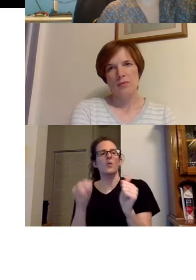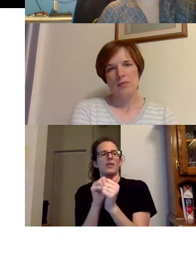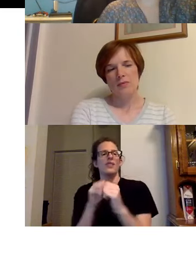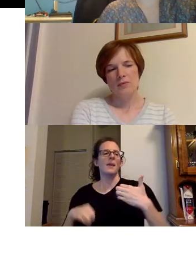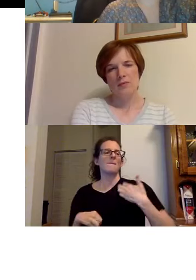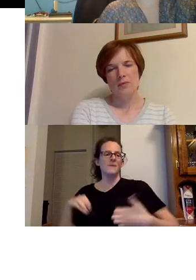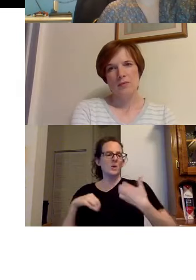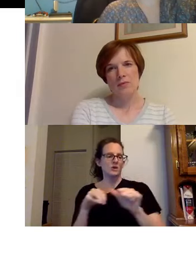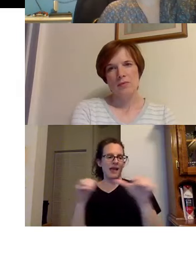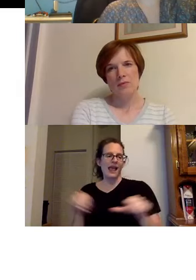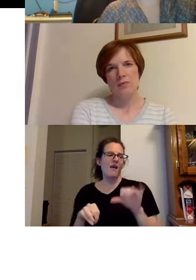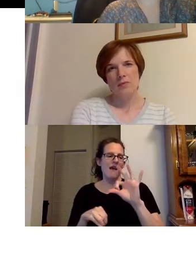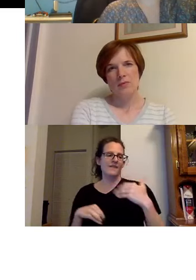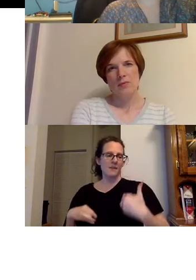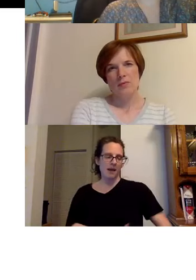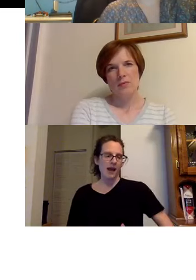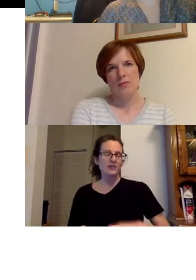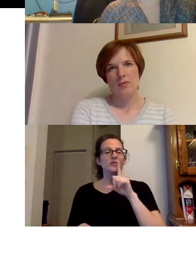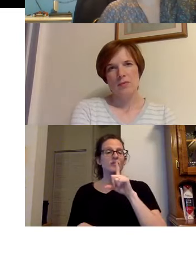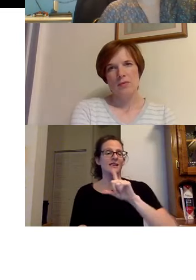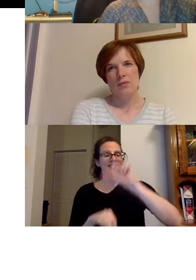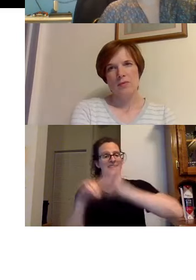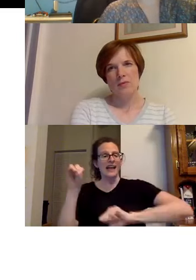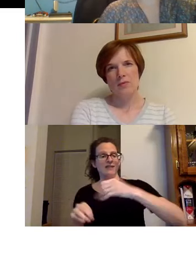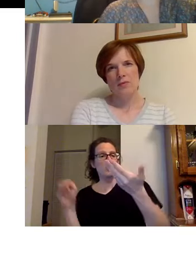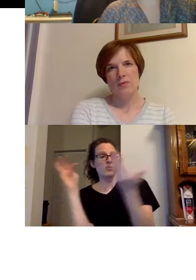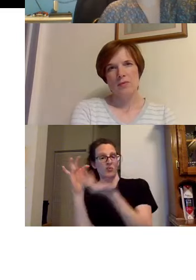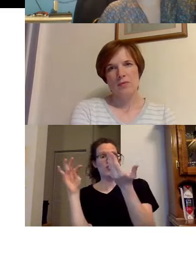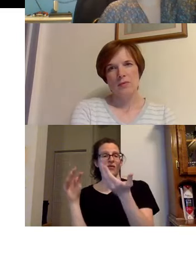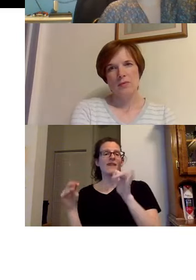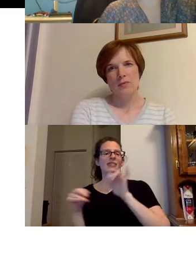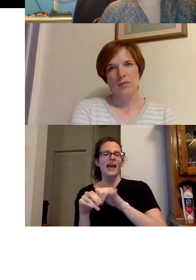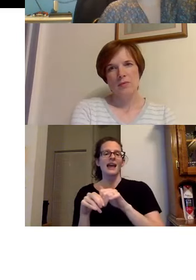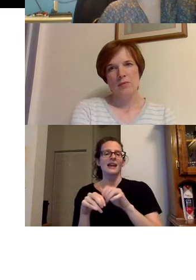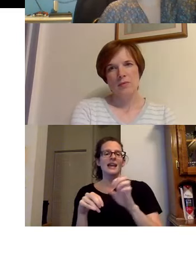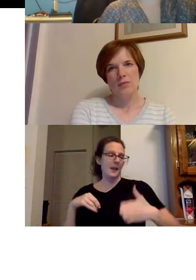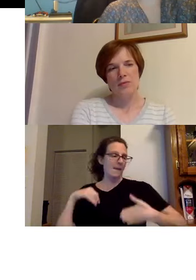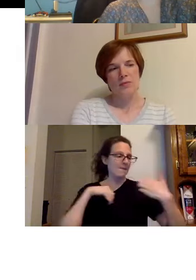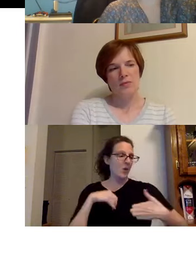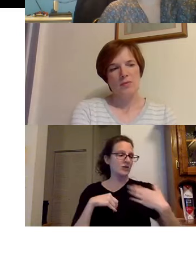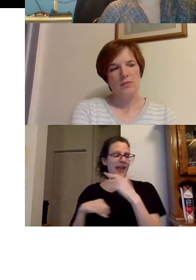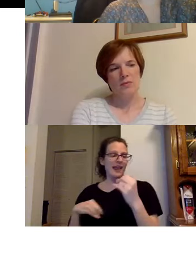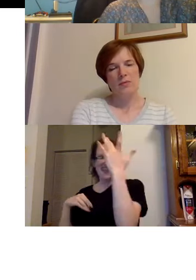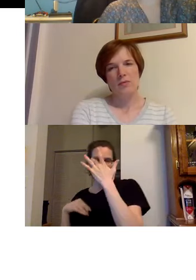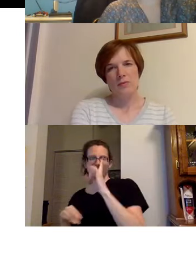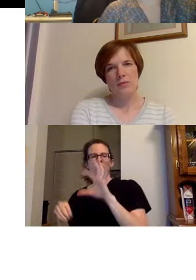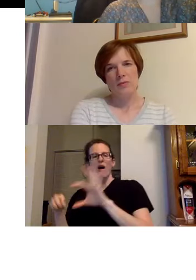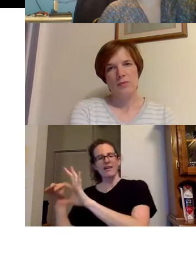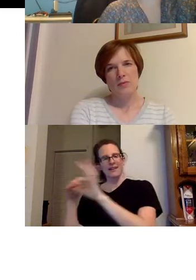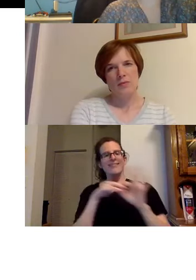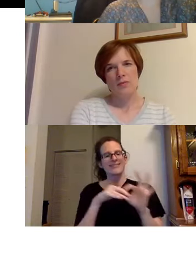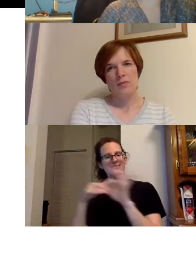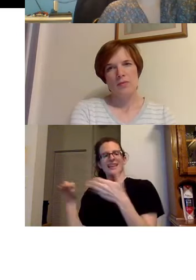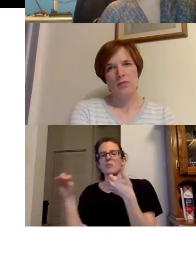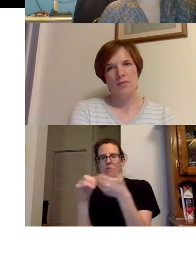So it has been scientifically proven that emotions and illnesses are closely linked. And